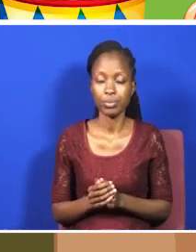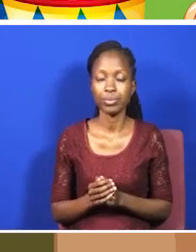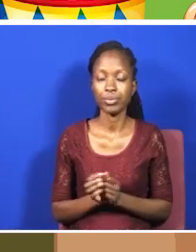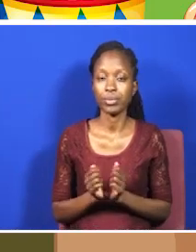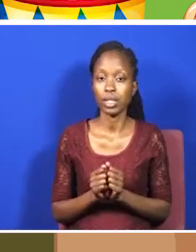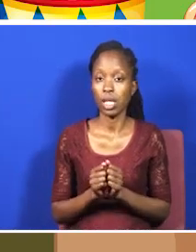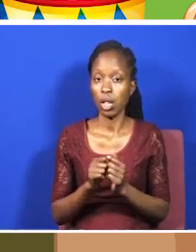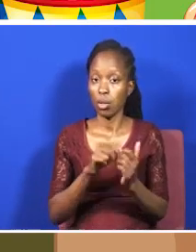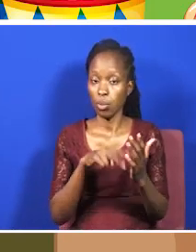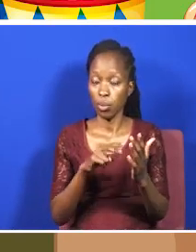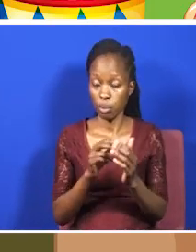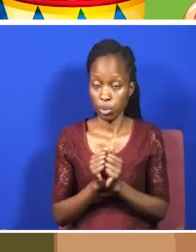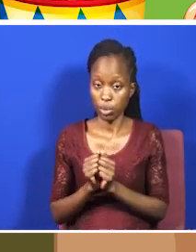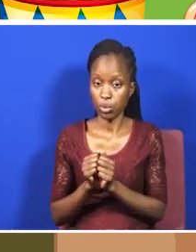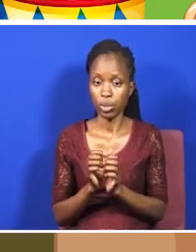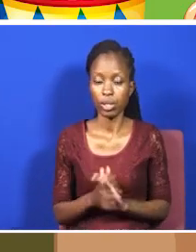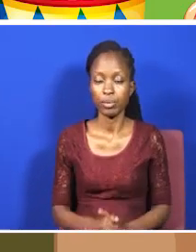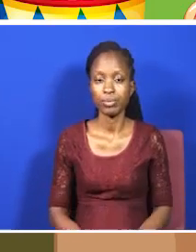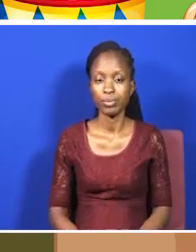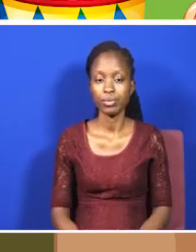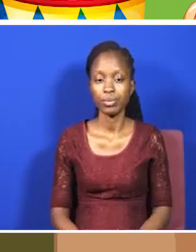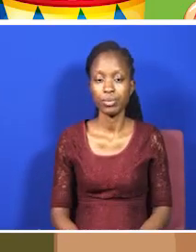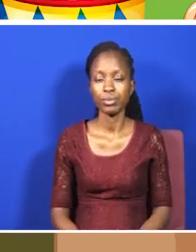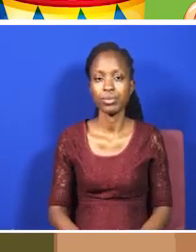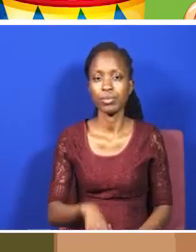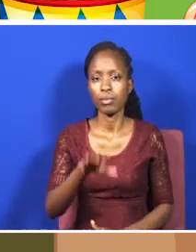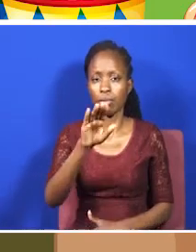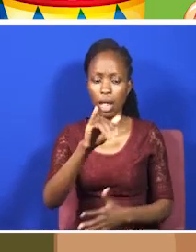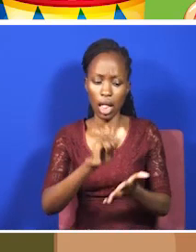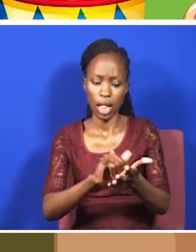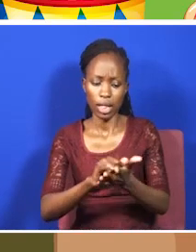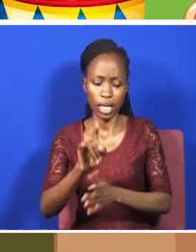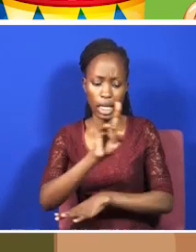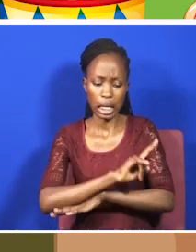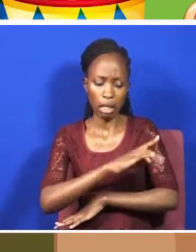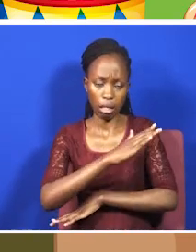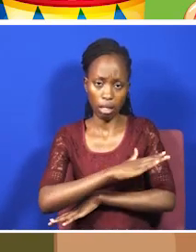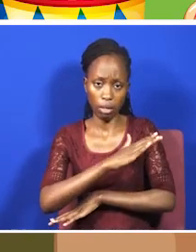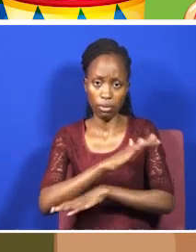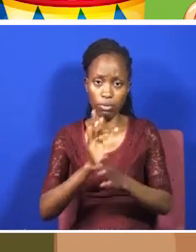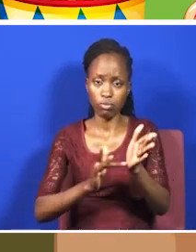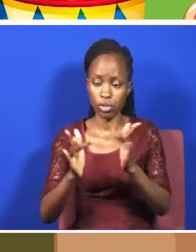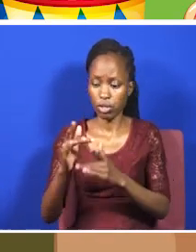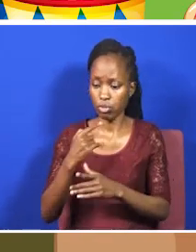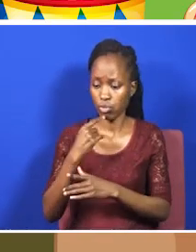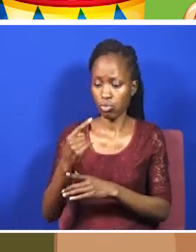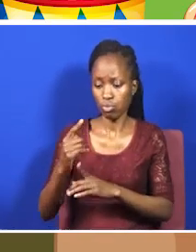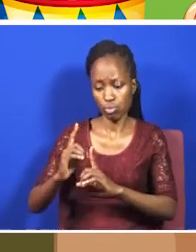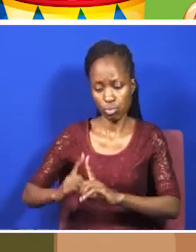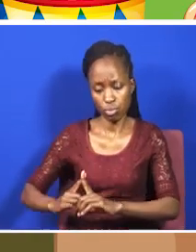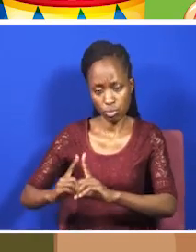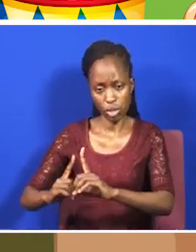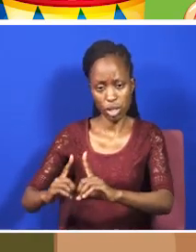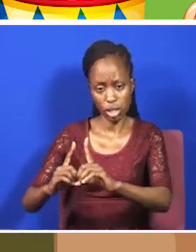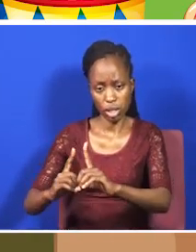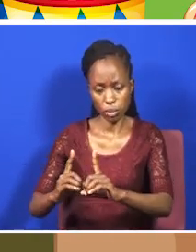39. And the Bible says, let's read the Bible together. I will read for you as you follow. That day